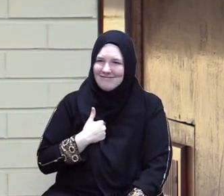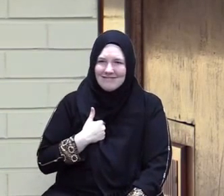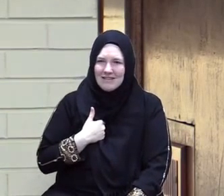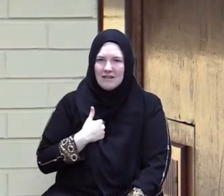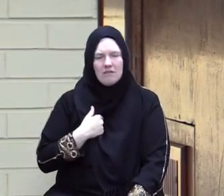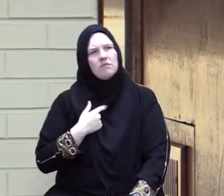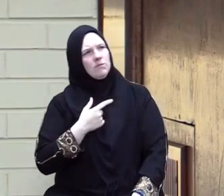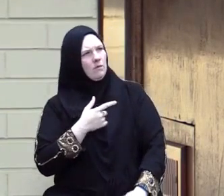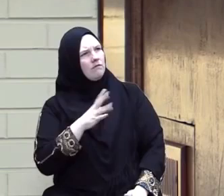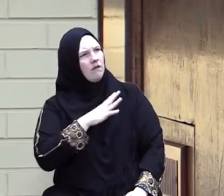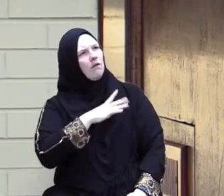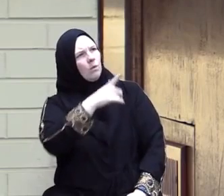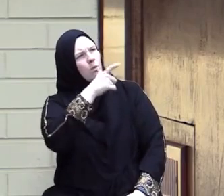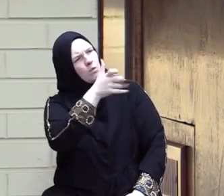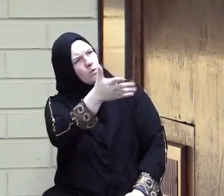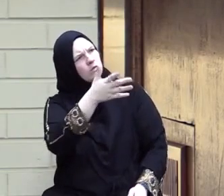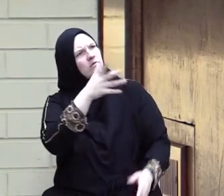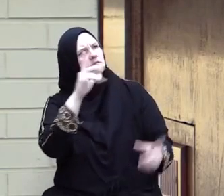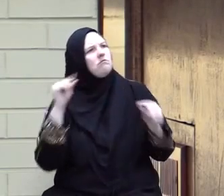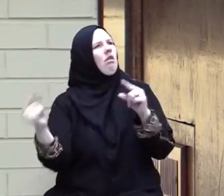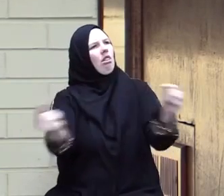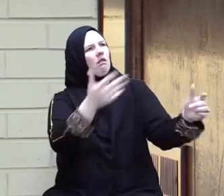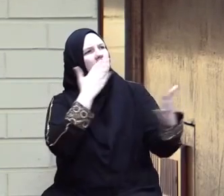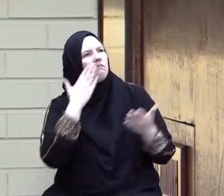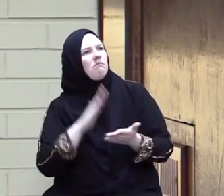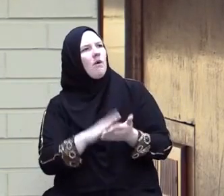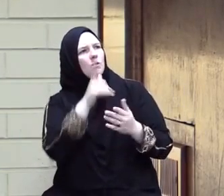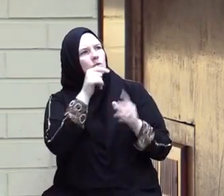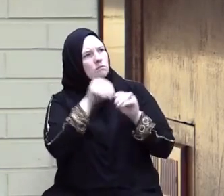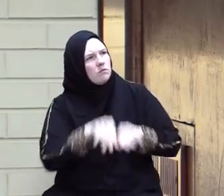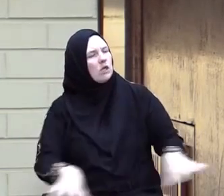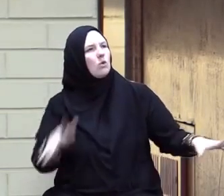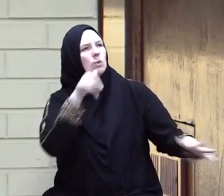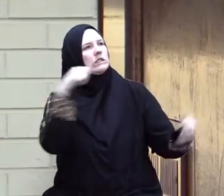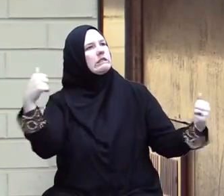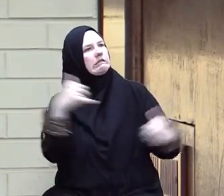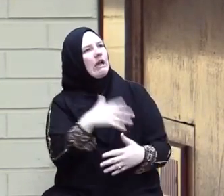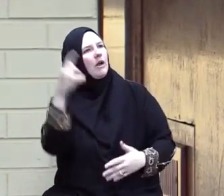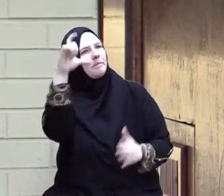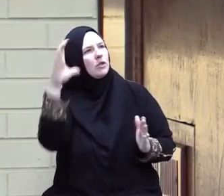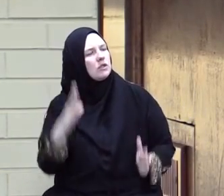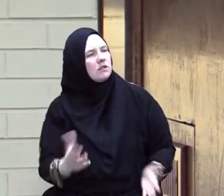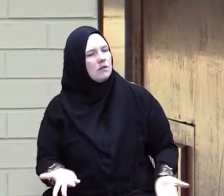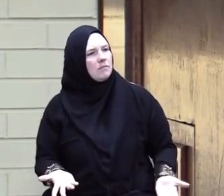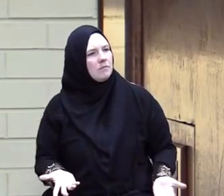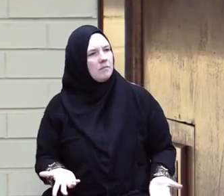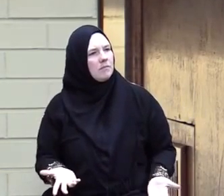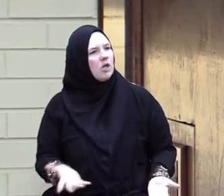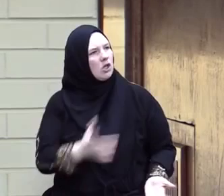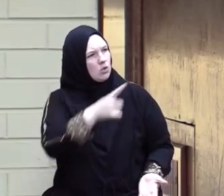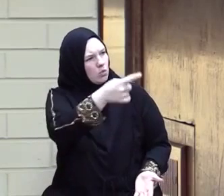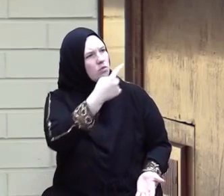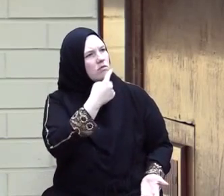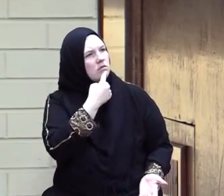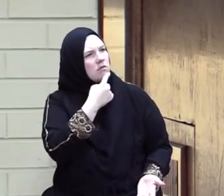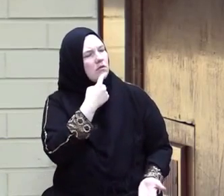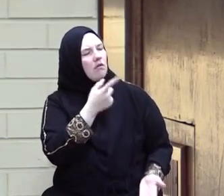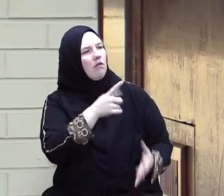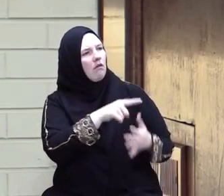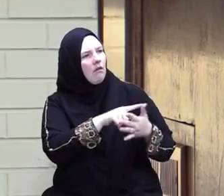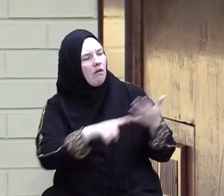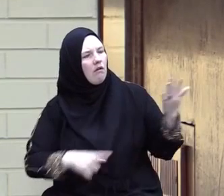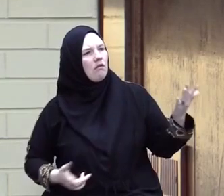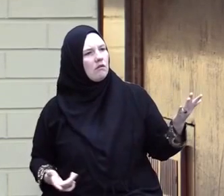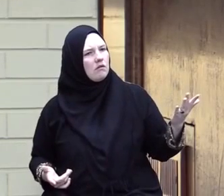rumors? Who is spreading innuendos? Who is scaring Muslims from the rest of the world? And who is scaring the rest of the world